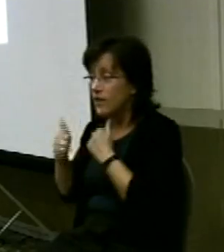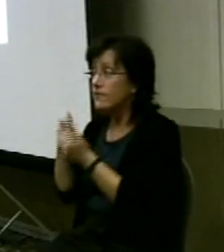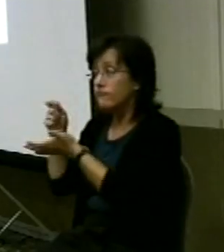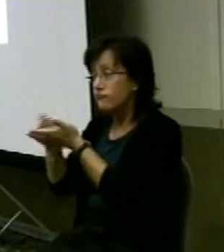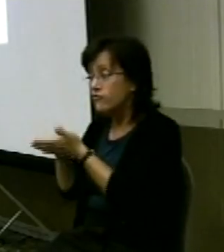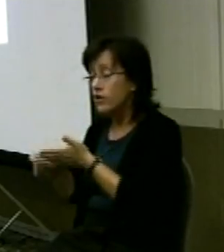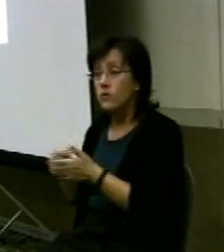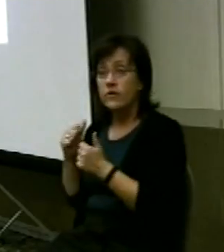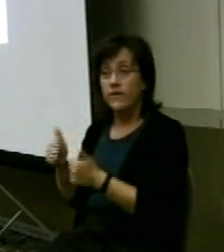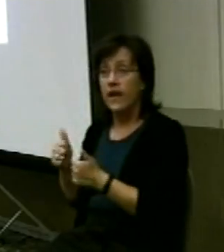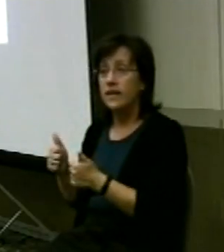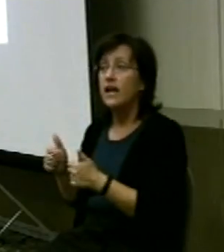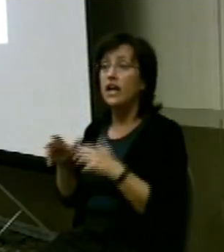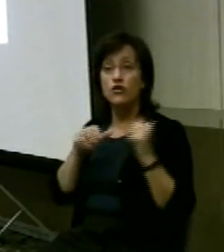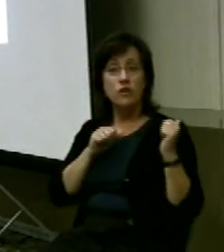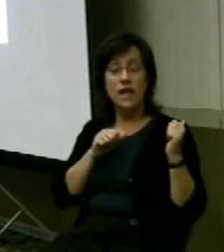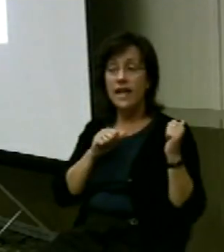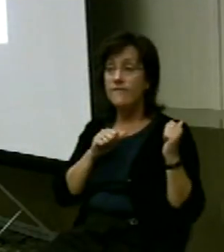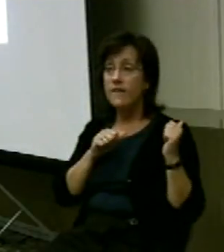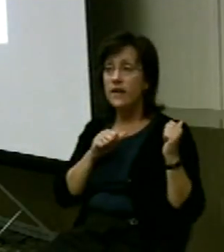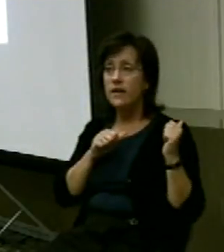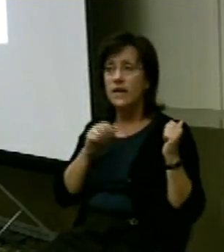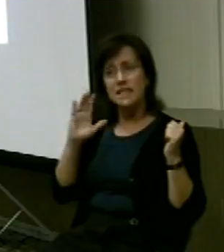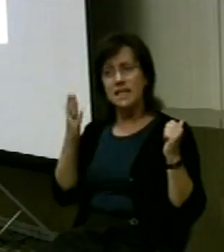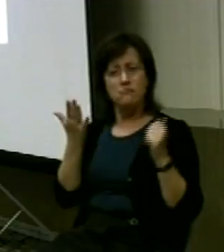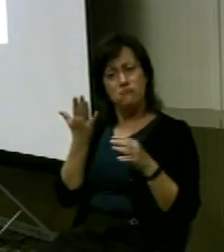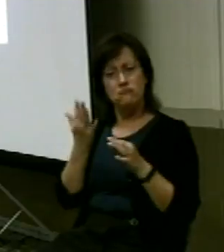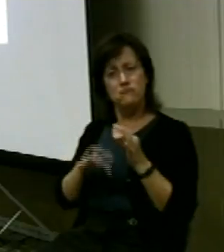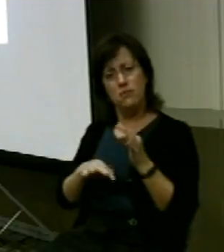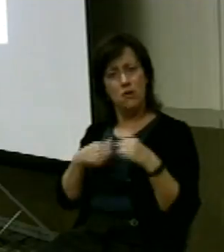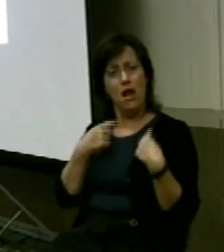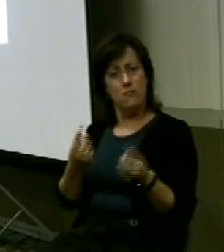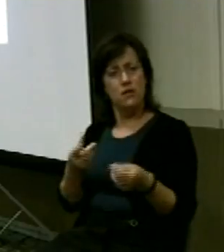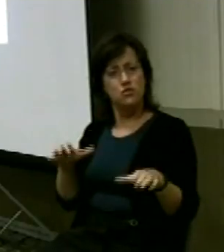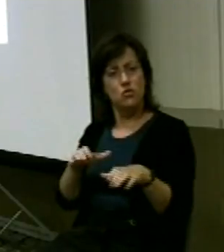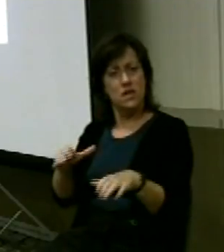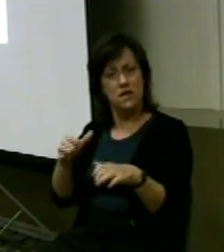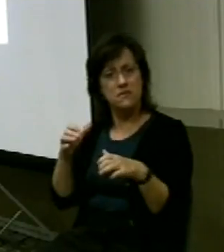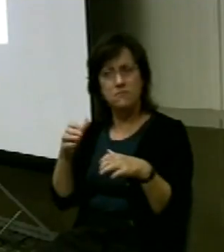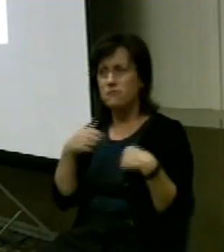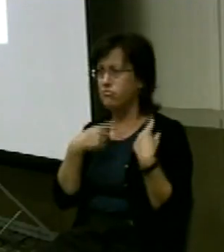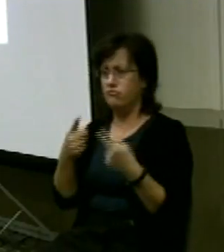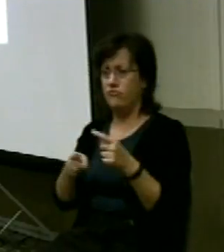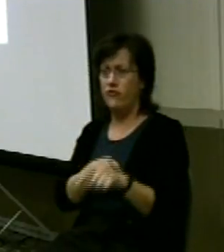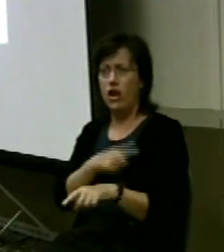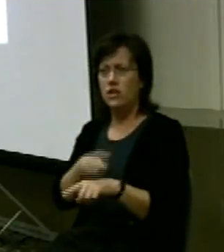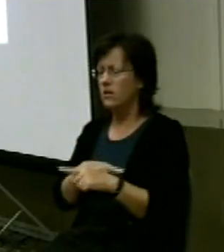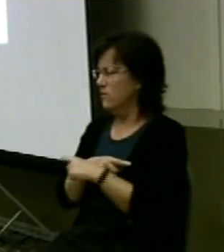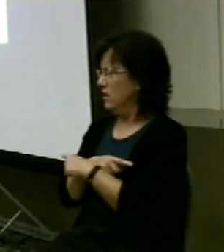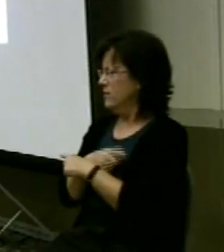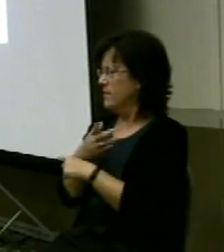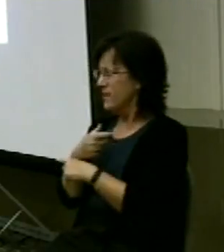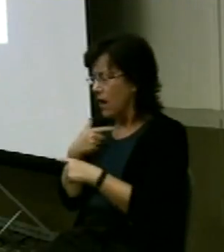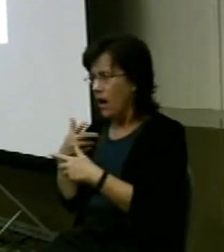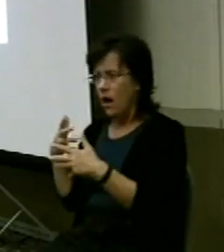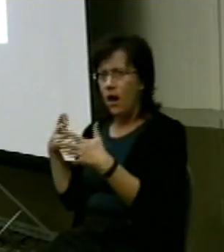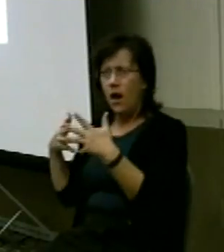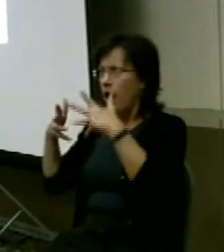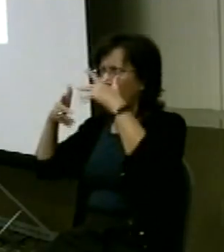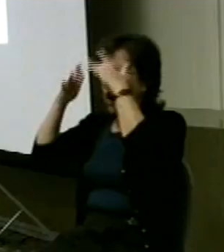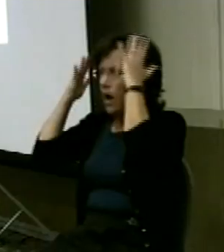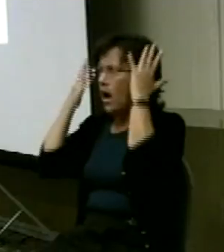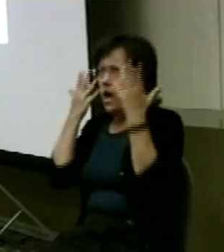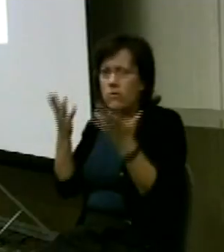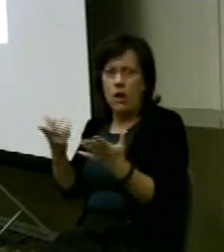be good to go. And you walk out of the room and it seems simple to you because we've been doing it for all this time, that staff person might be really overwhelmed and not